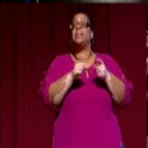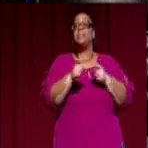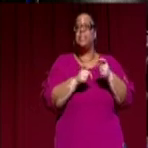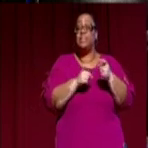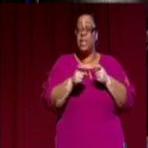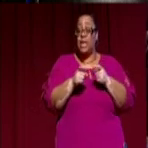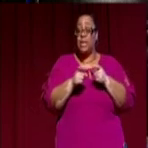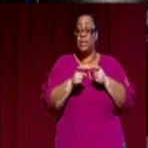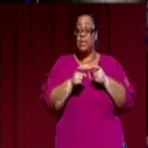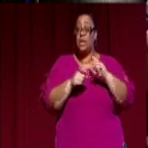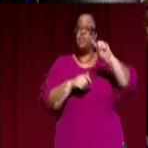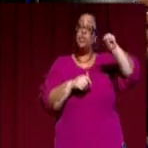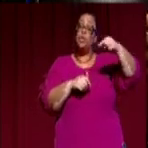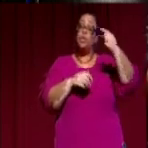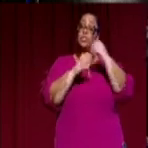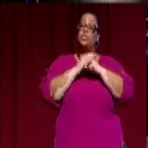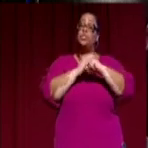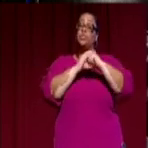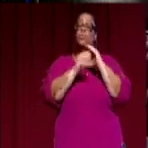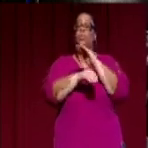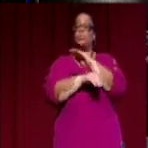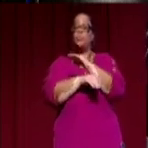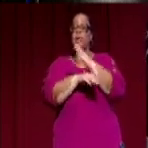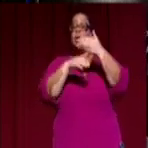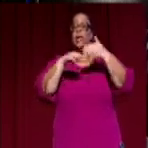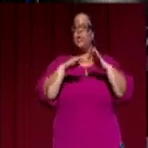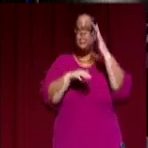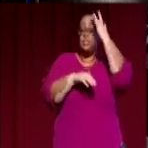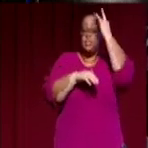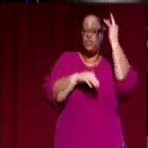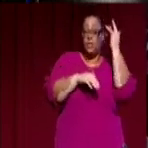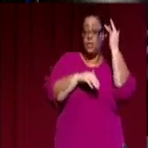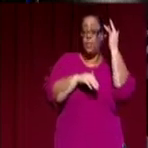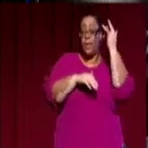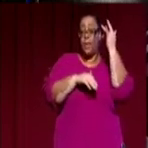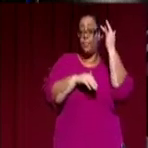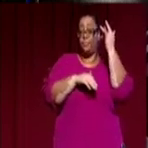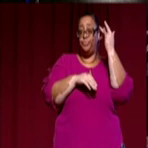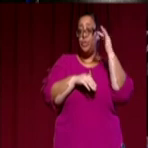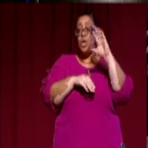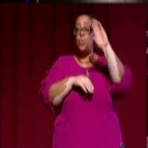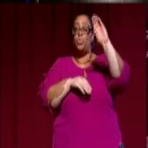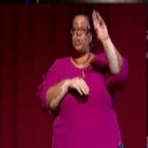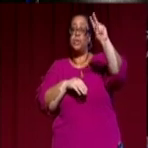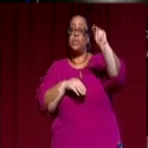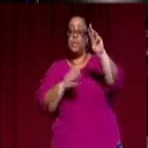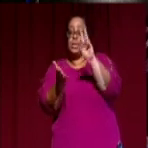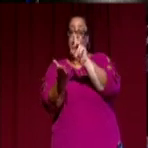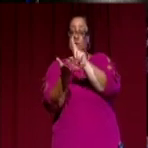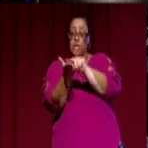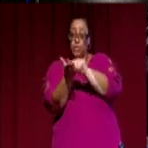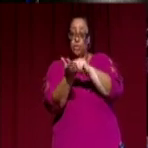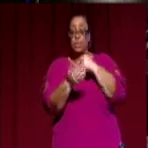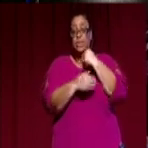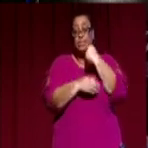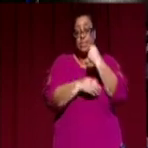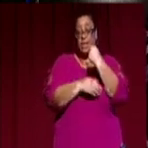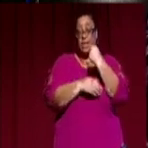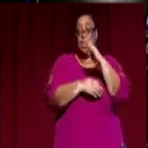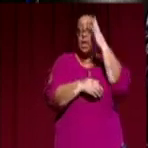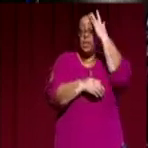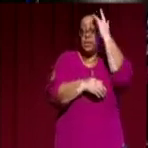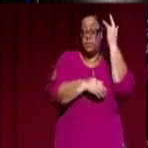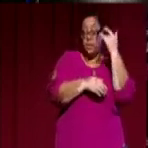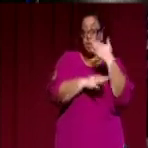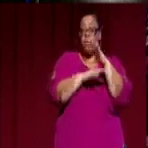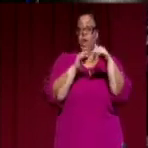So let's just worship tonight. Let's just forget about what CNN is saying for an hour. Let's just forget about all